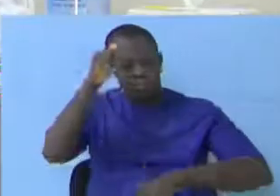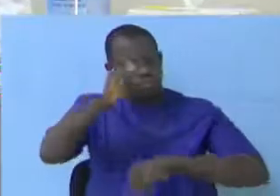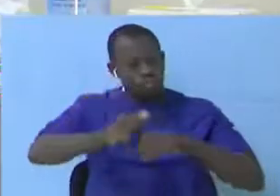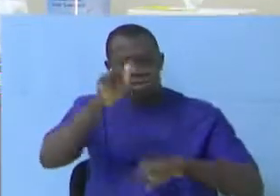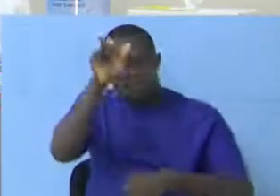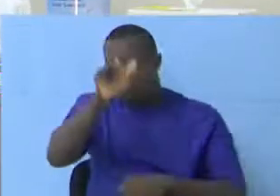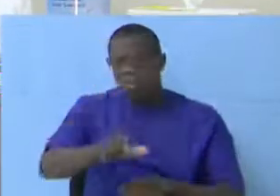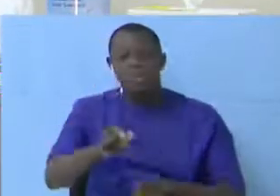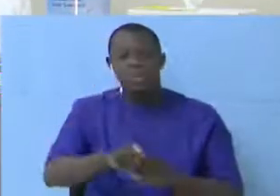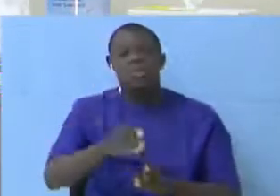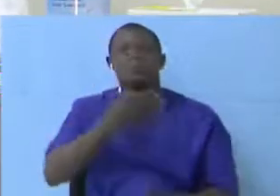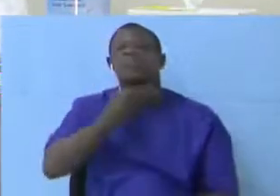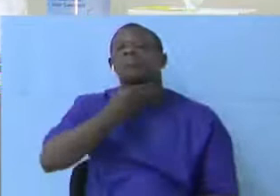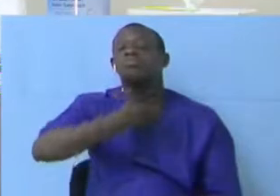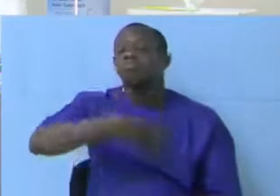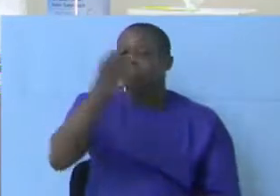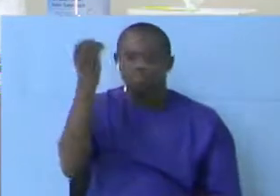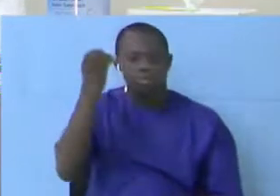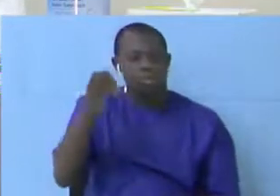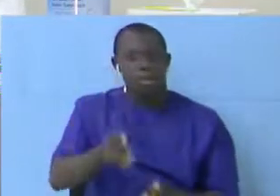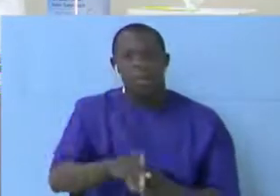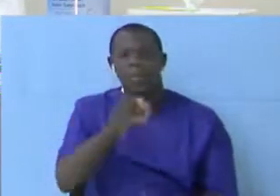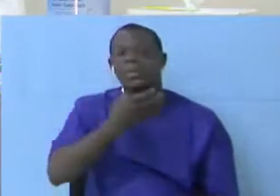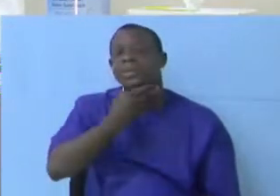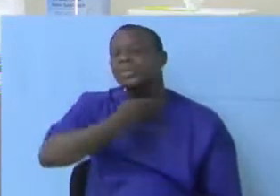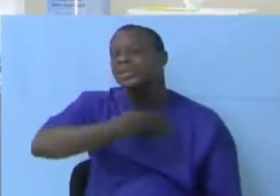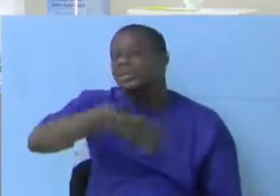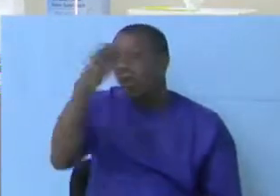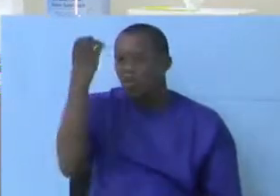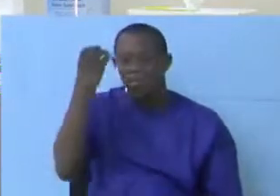He wasn't shouting in vain. Something must have happened.